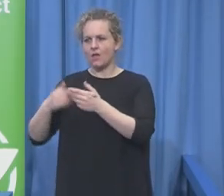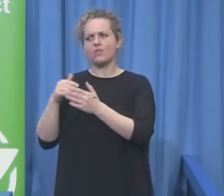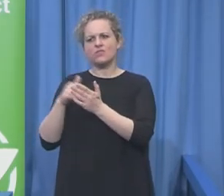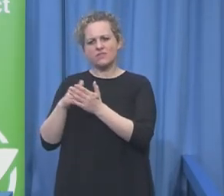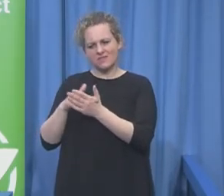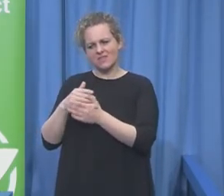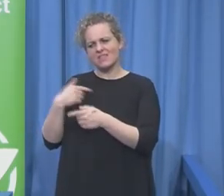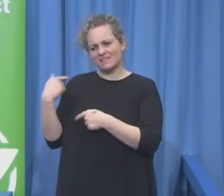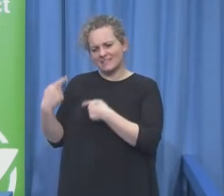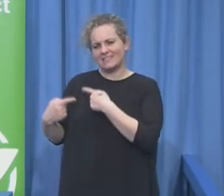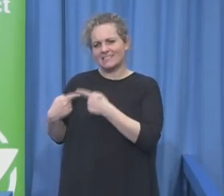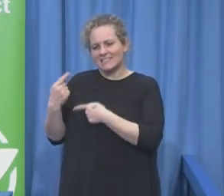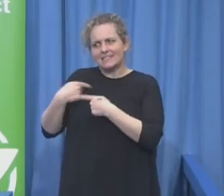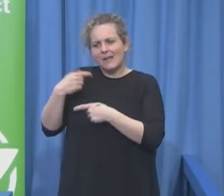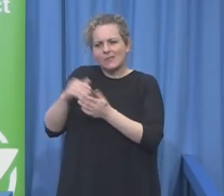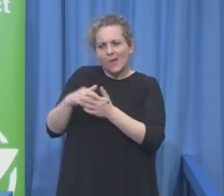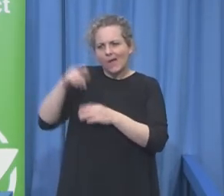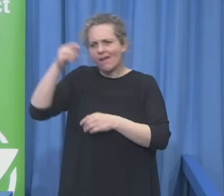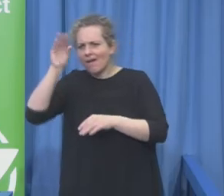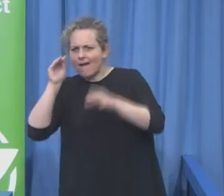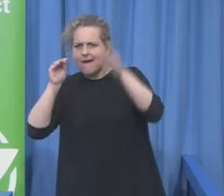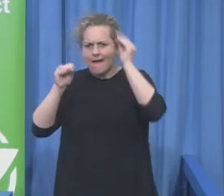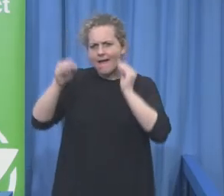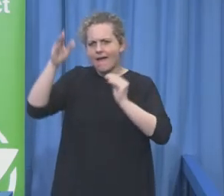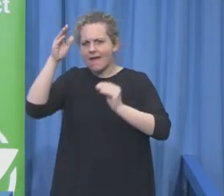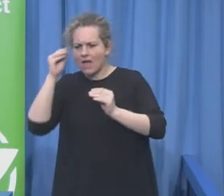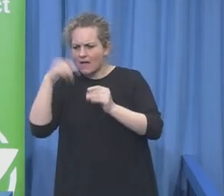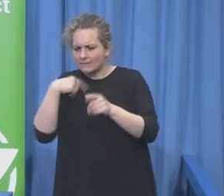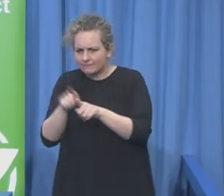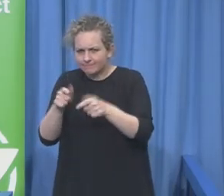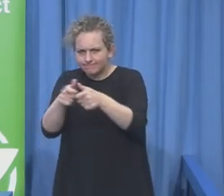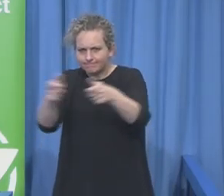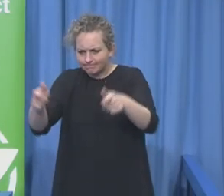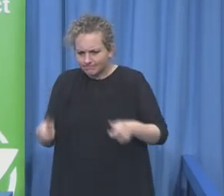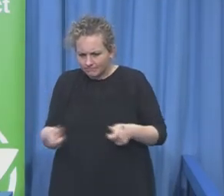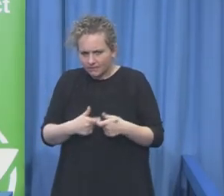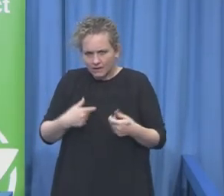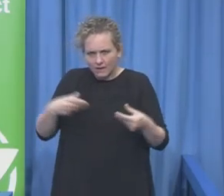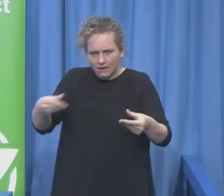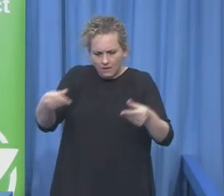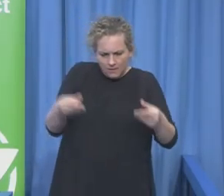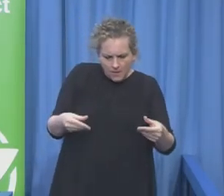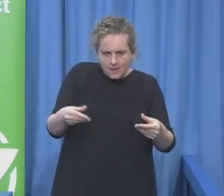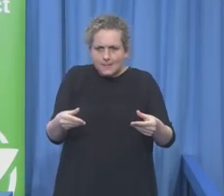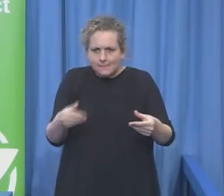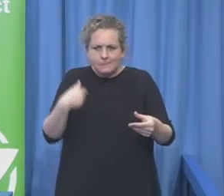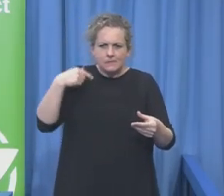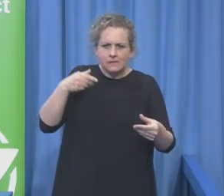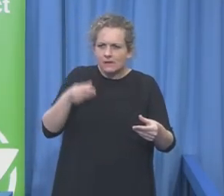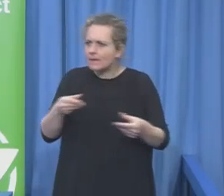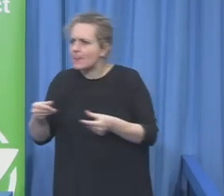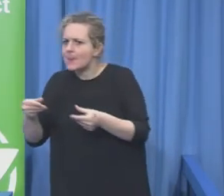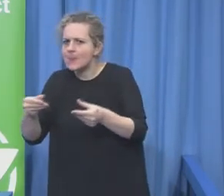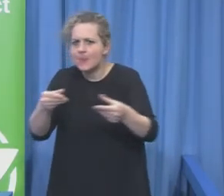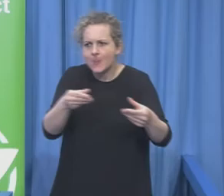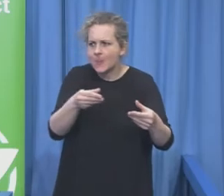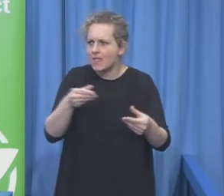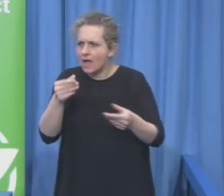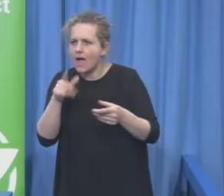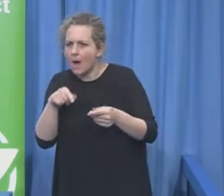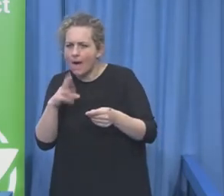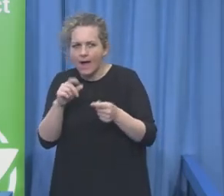which actually helped you to take it to scale. And when we started looking at other states or other geographies, the first thing we look out for